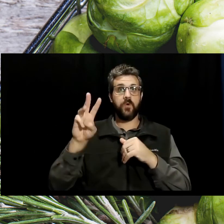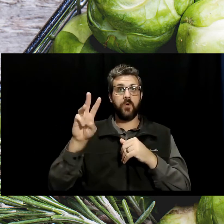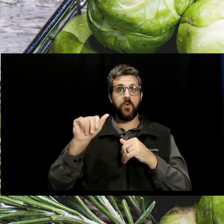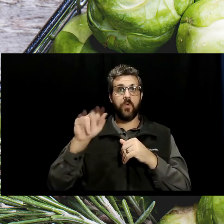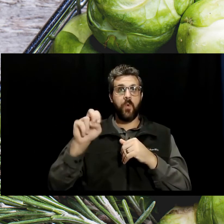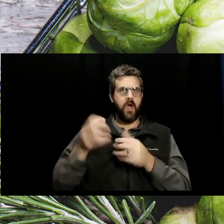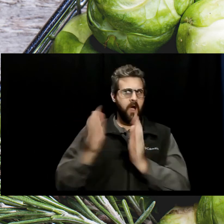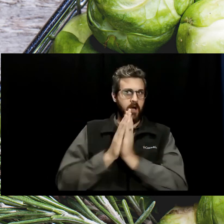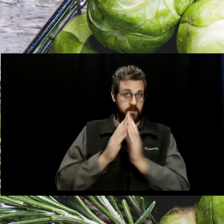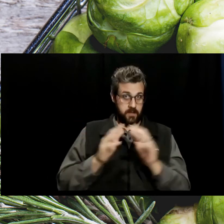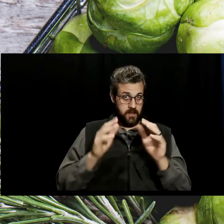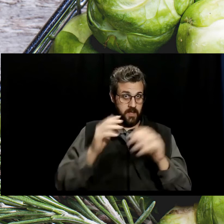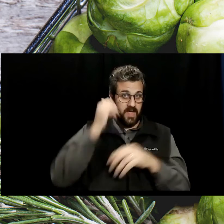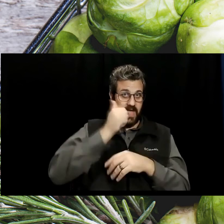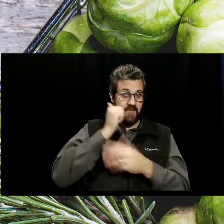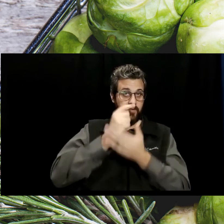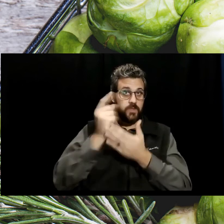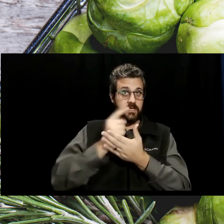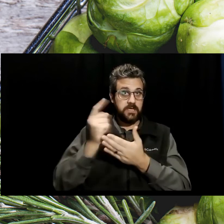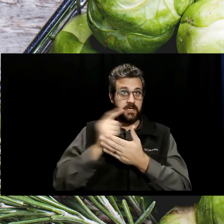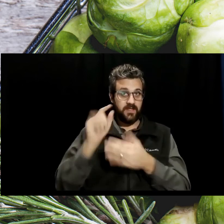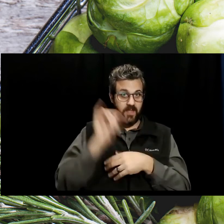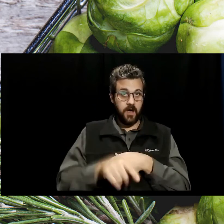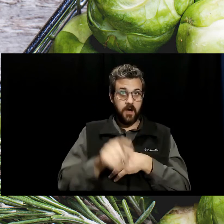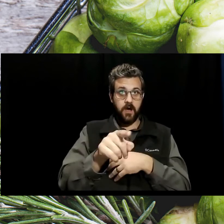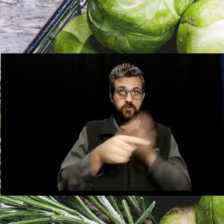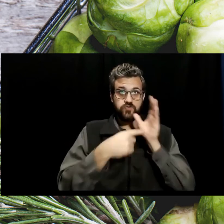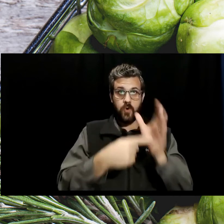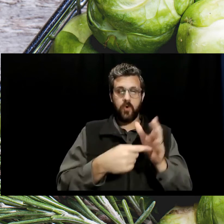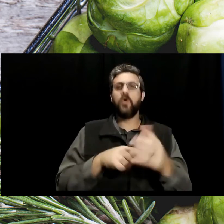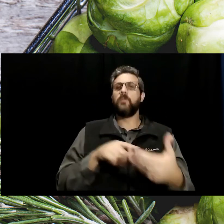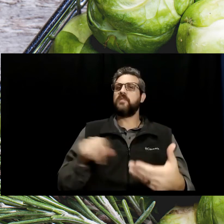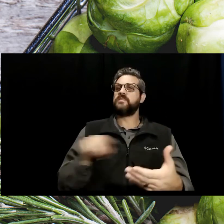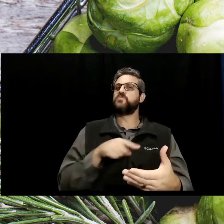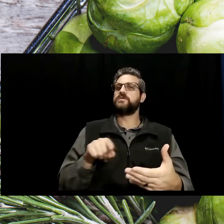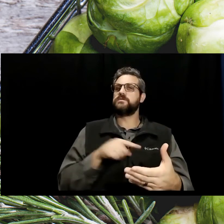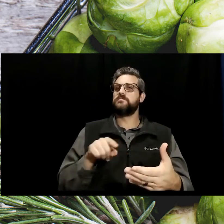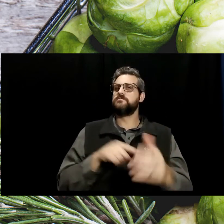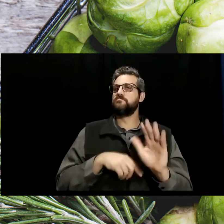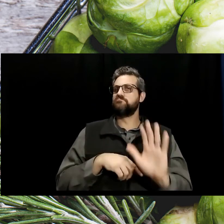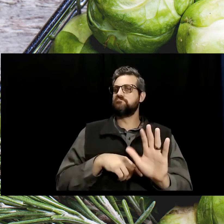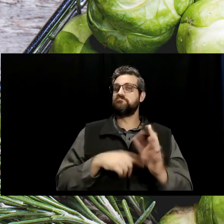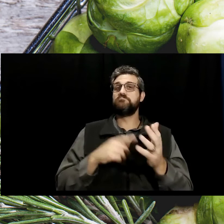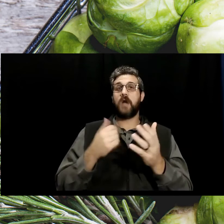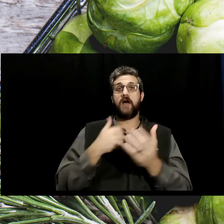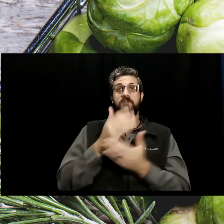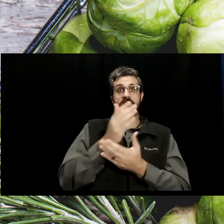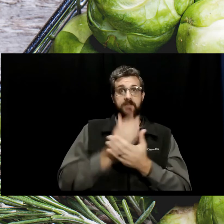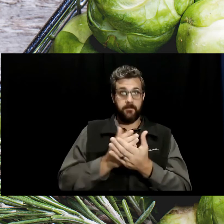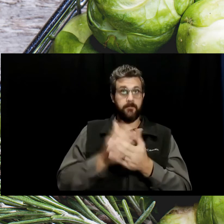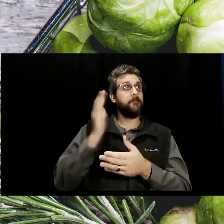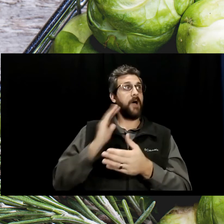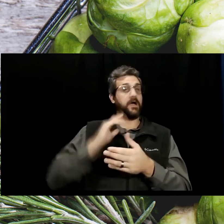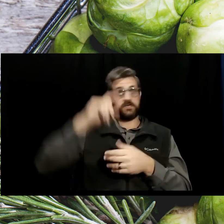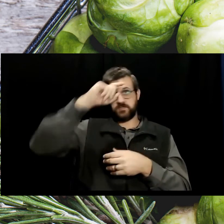if this is something that we do every week. This is just this week. We do have some that we did back in the